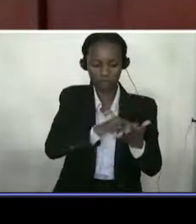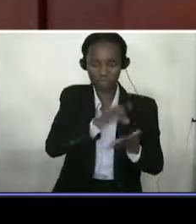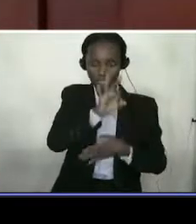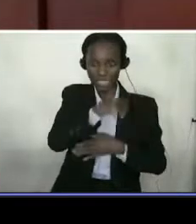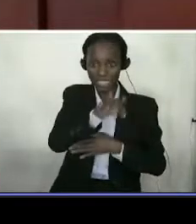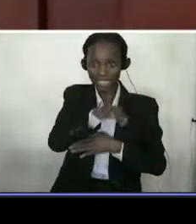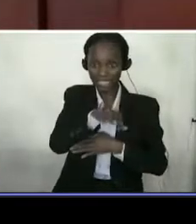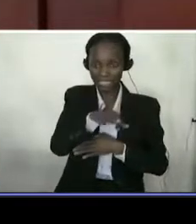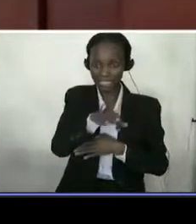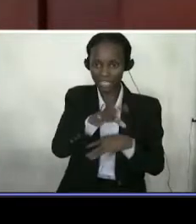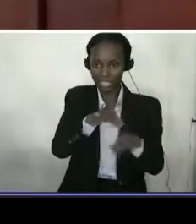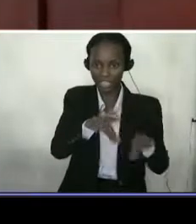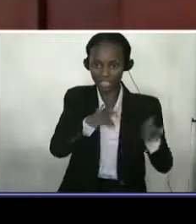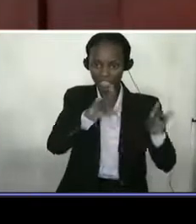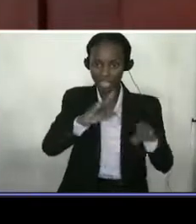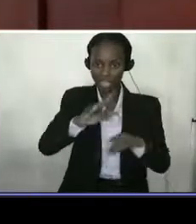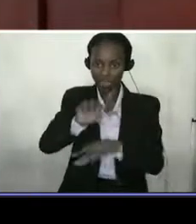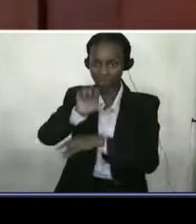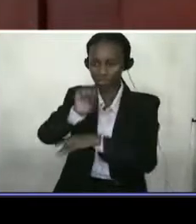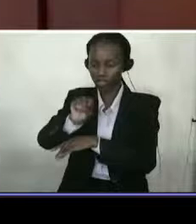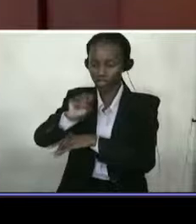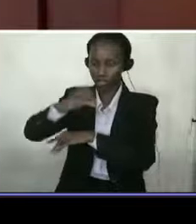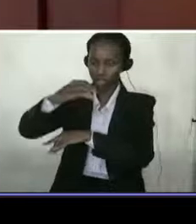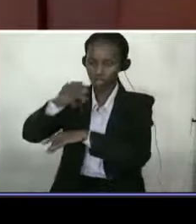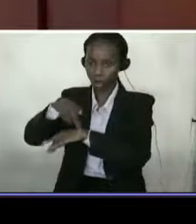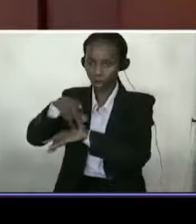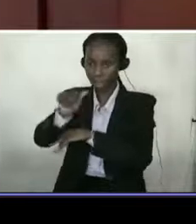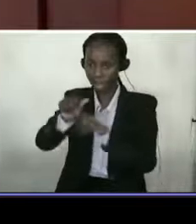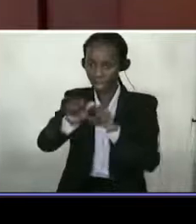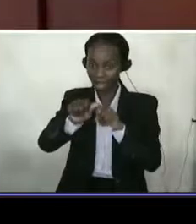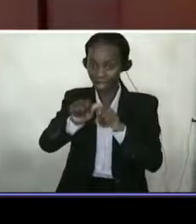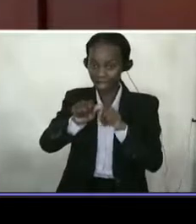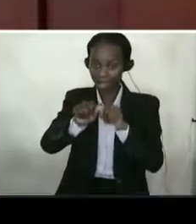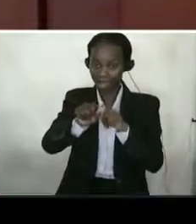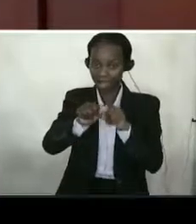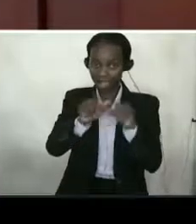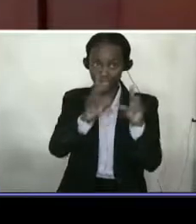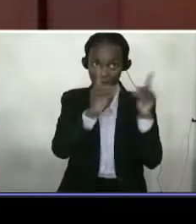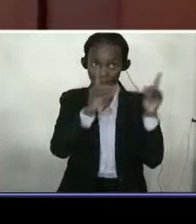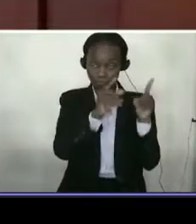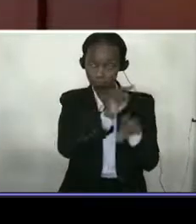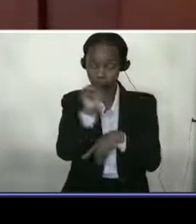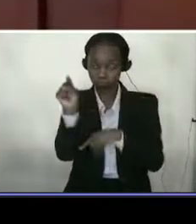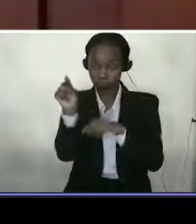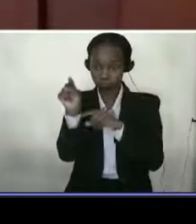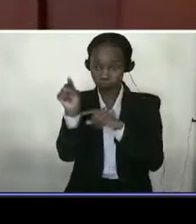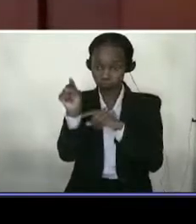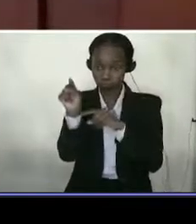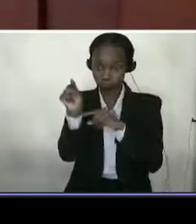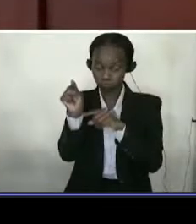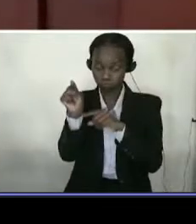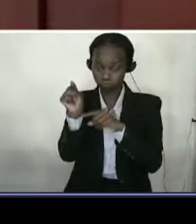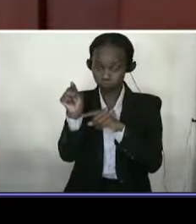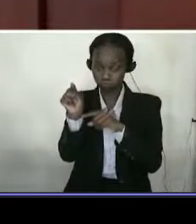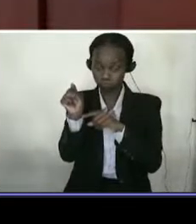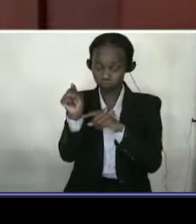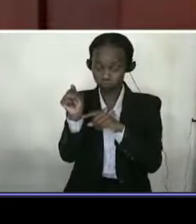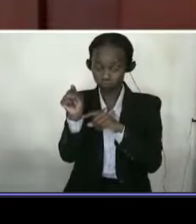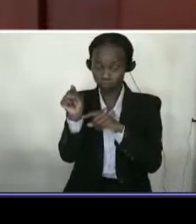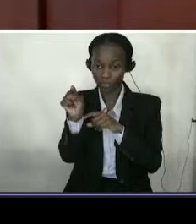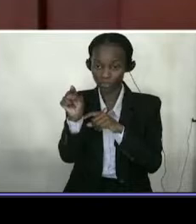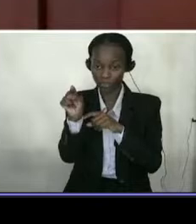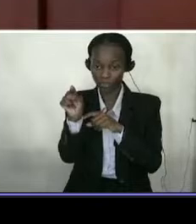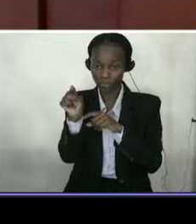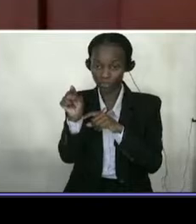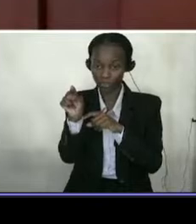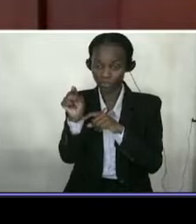spare the rod in terms of the department's glaring mismatch We wish to register our appreciation of